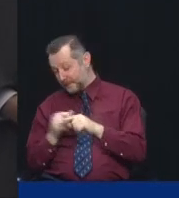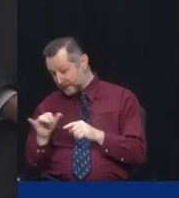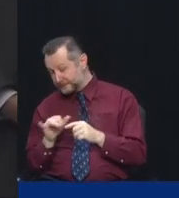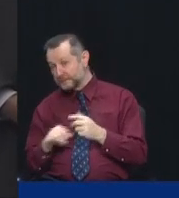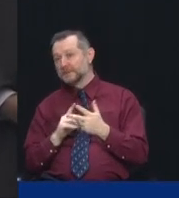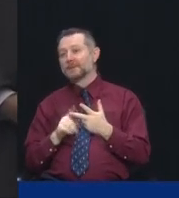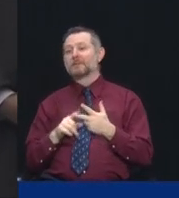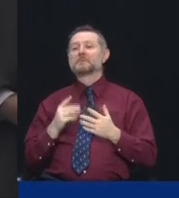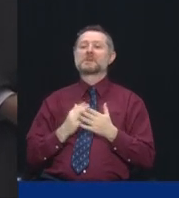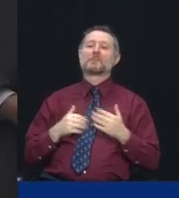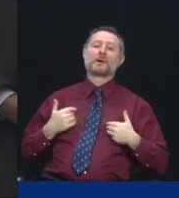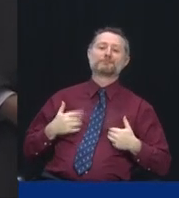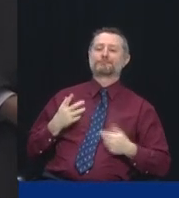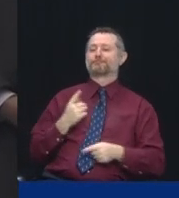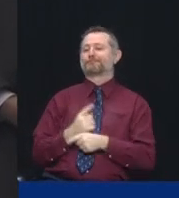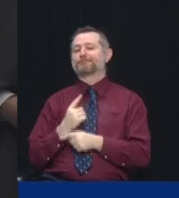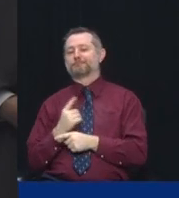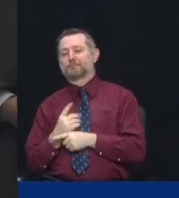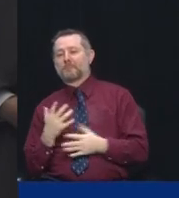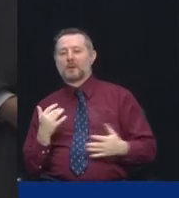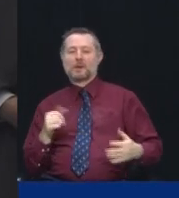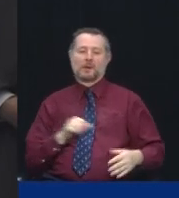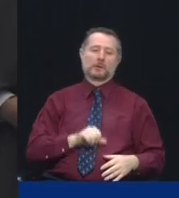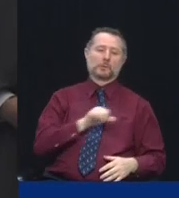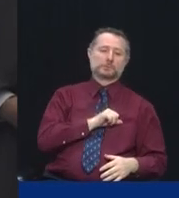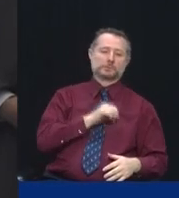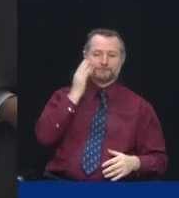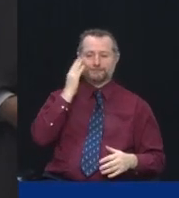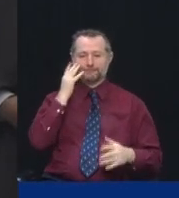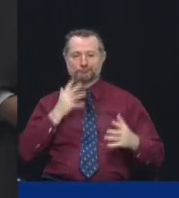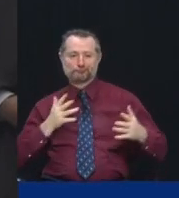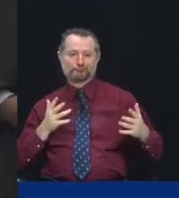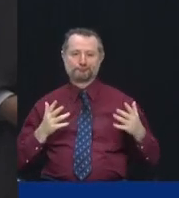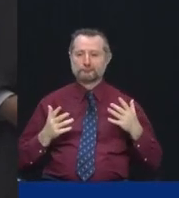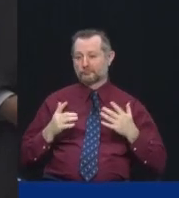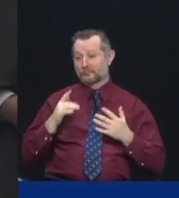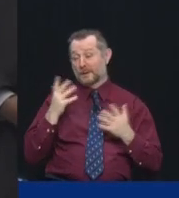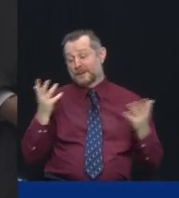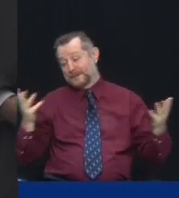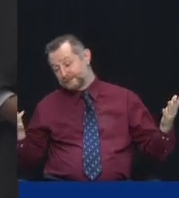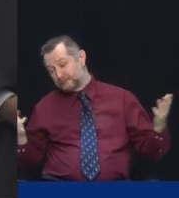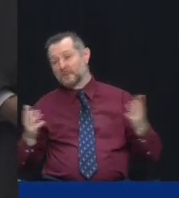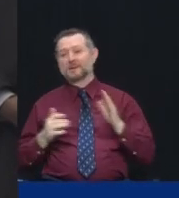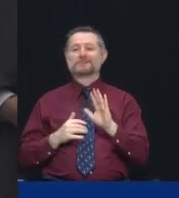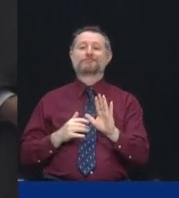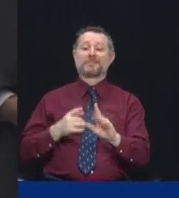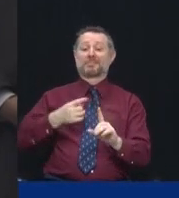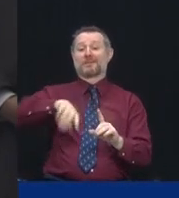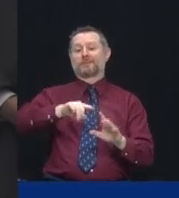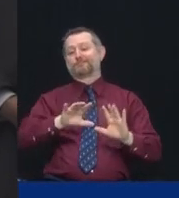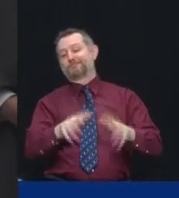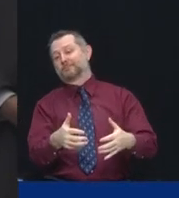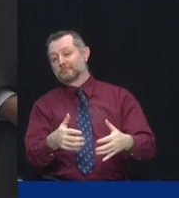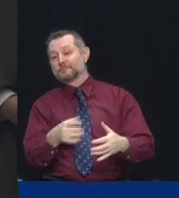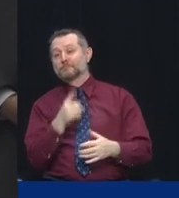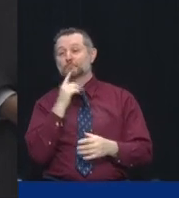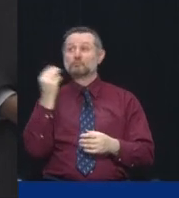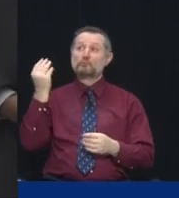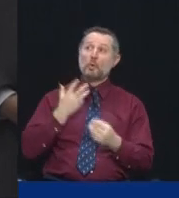are younger people. And, you know, they have been told they're